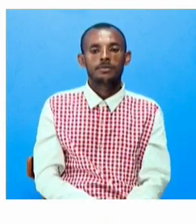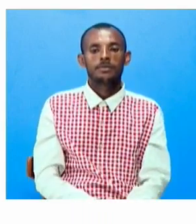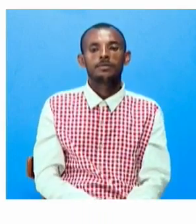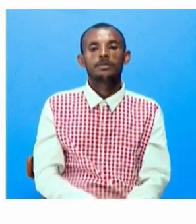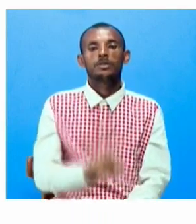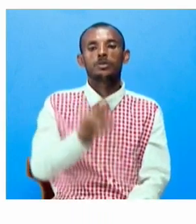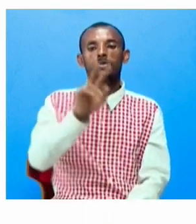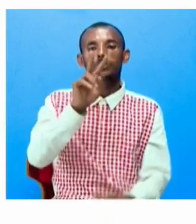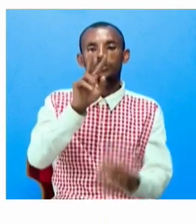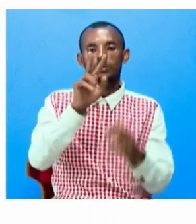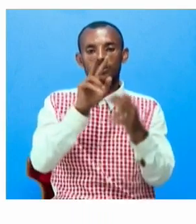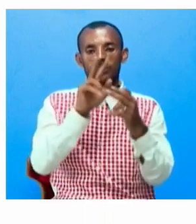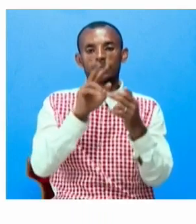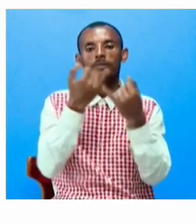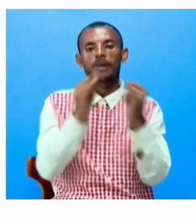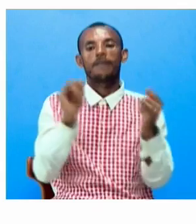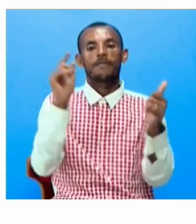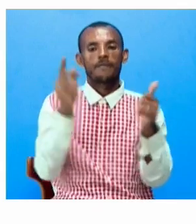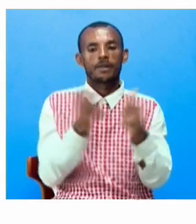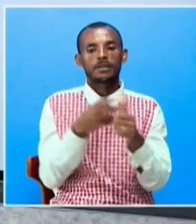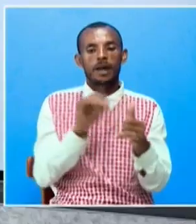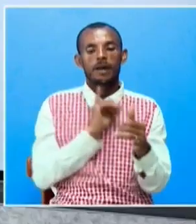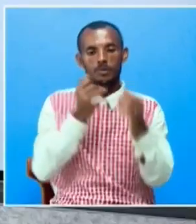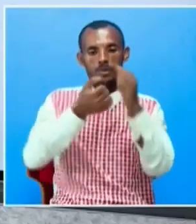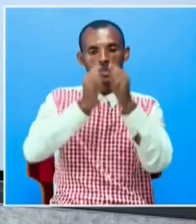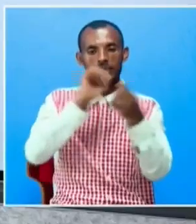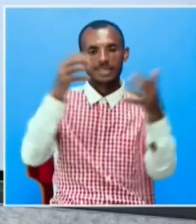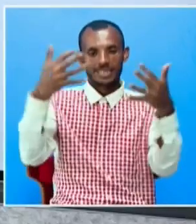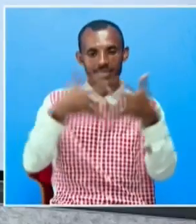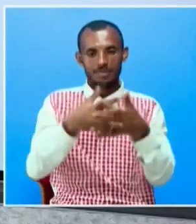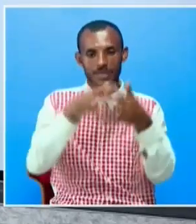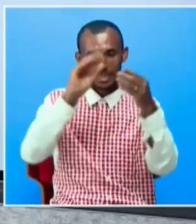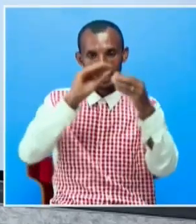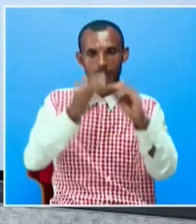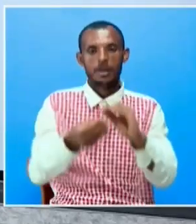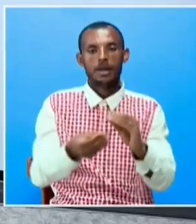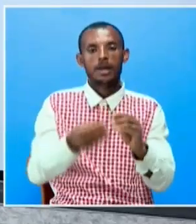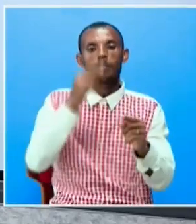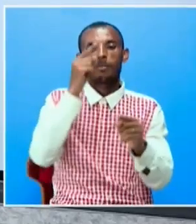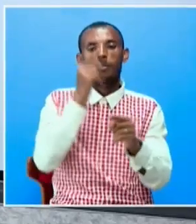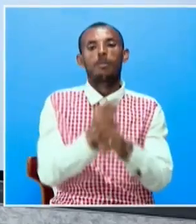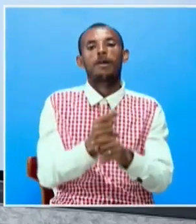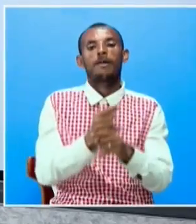To divide this first, I have to change this mixed number into improper fraction.